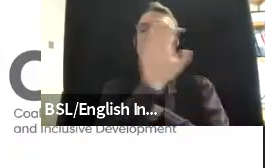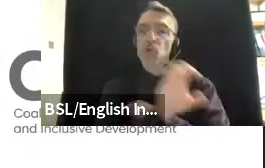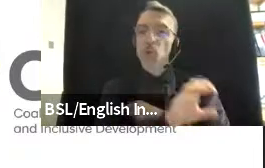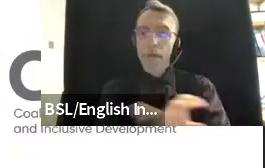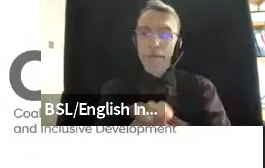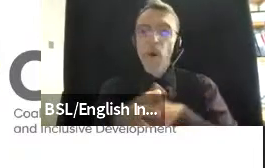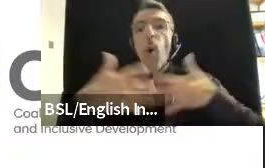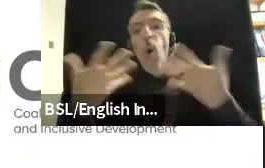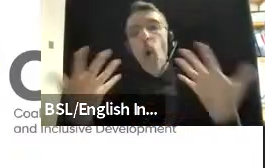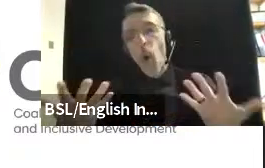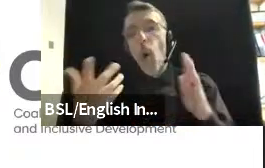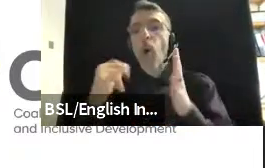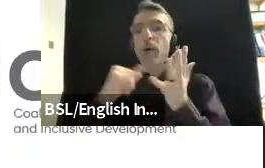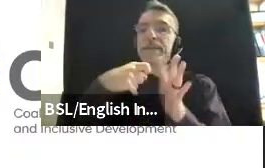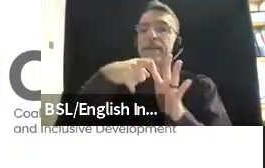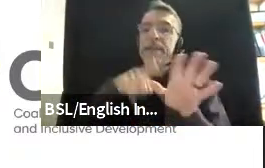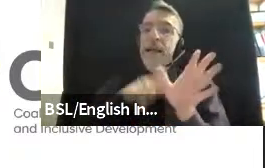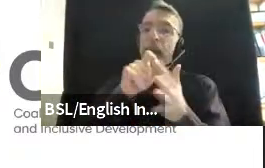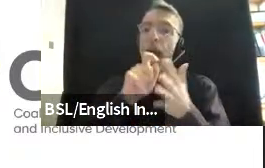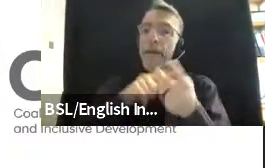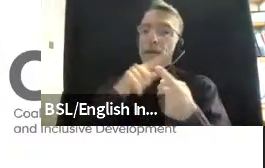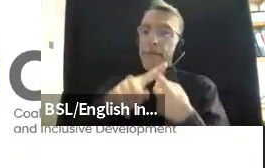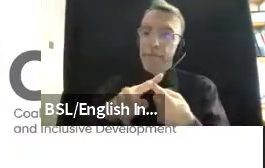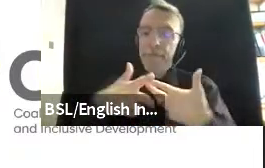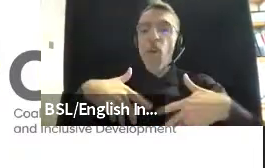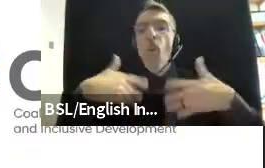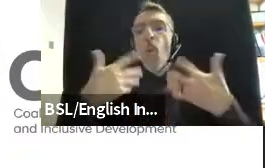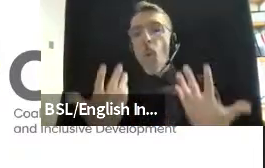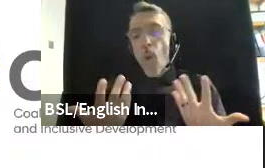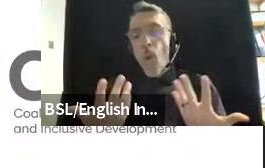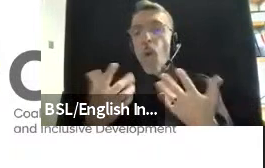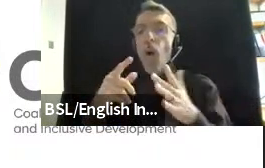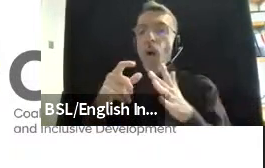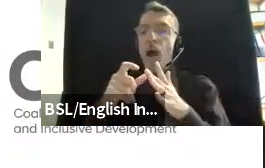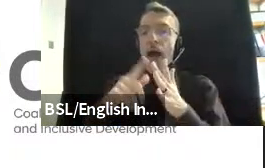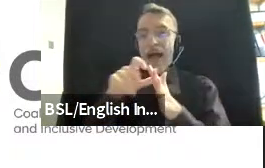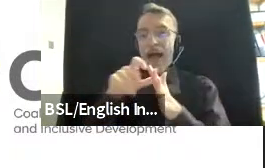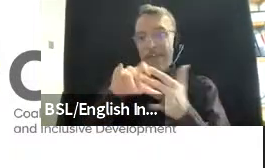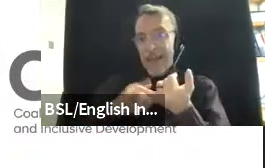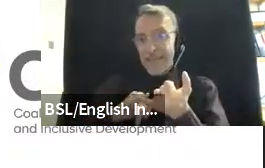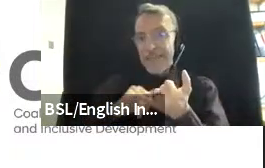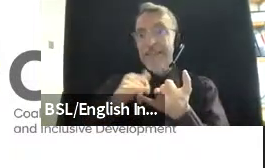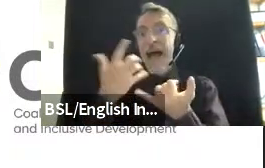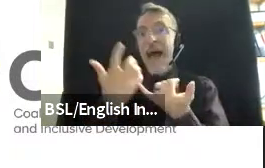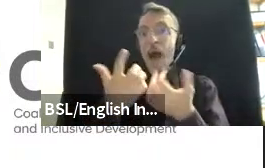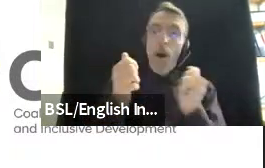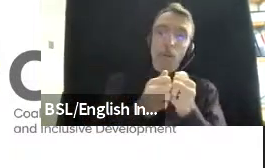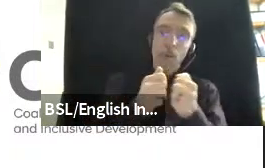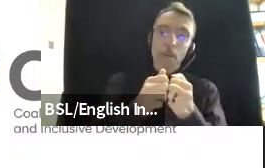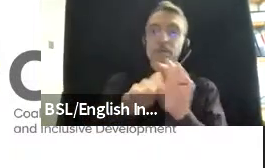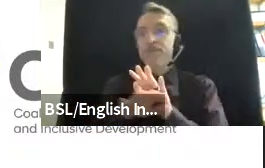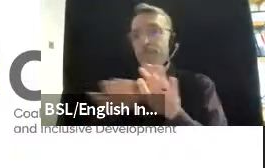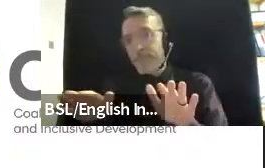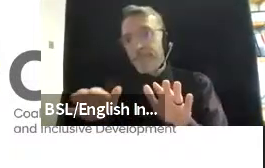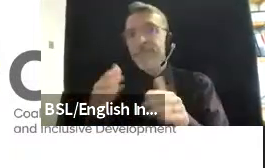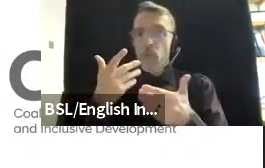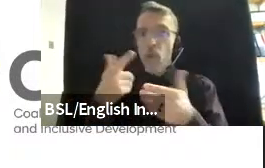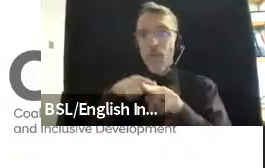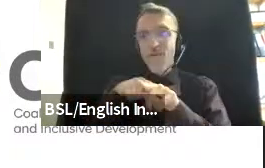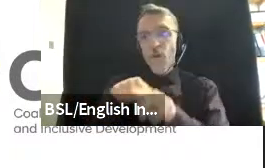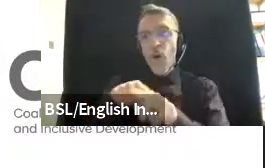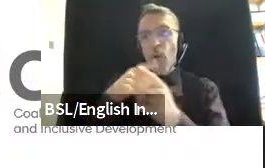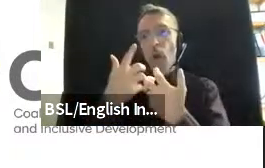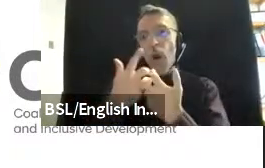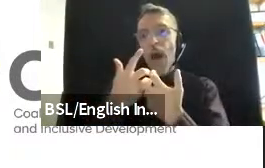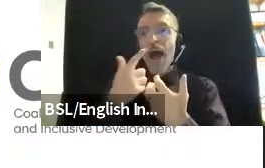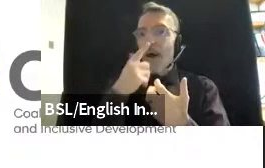Skype, and we've done other work at IDS showing how this is an appropriate way to proceed when